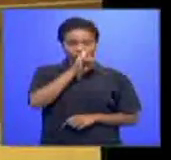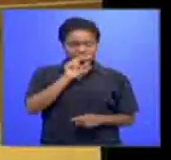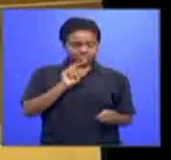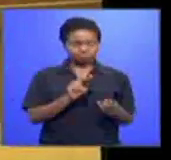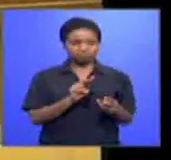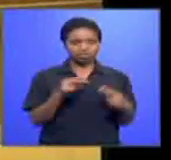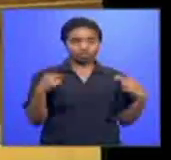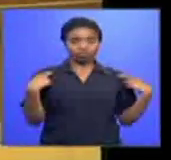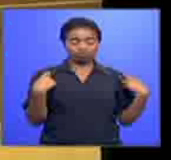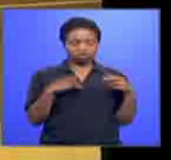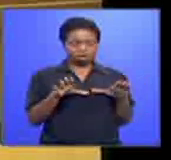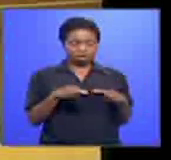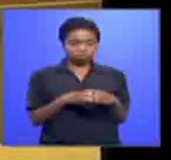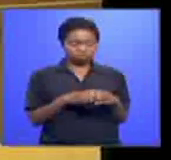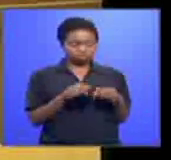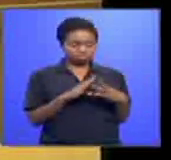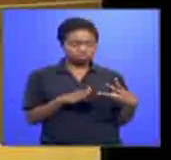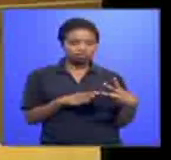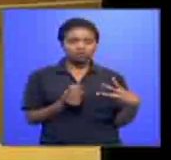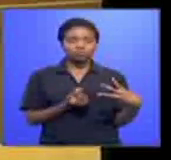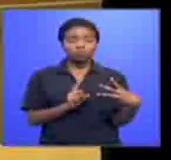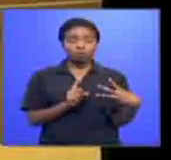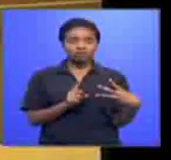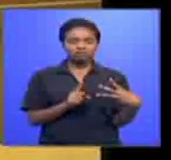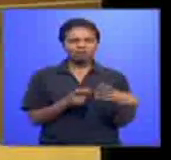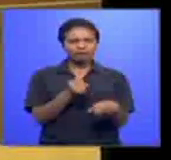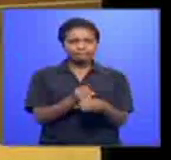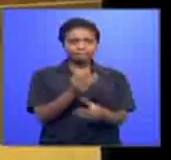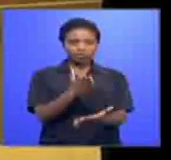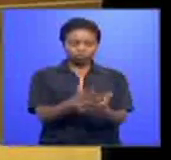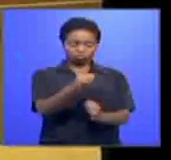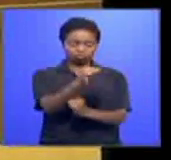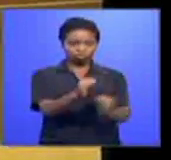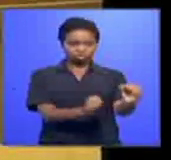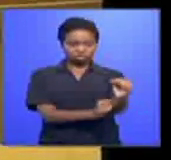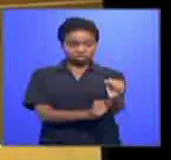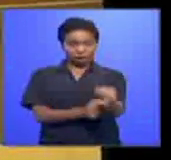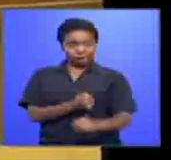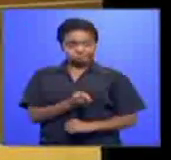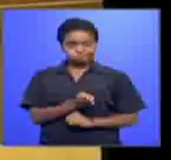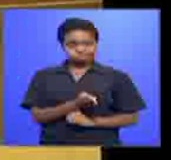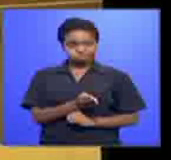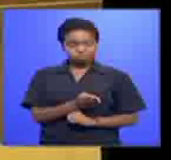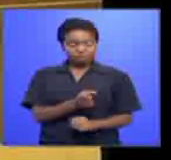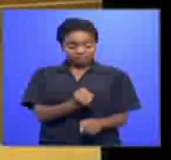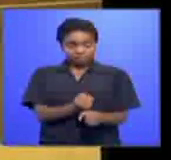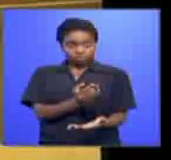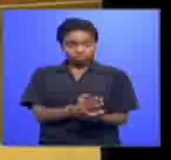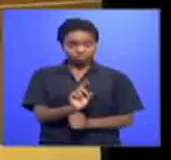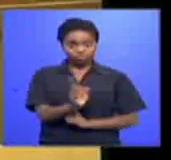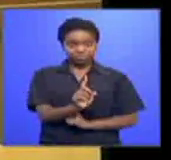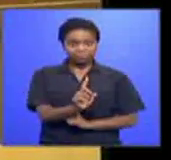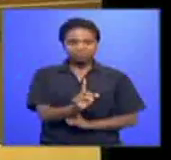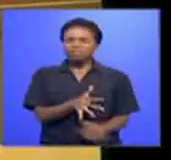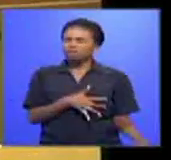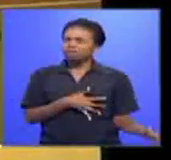Cluster to put measures in place with immediate effect to ensure that